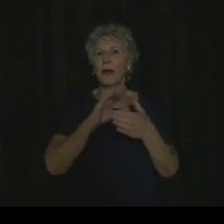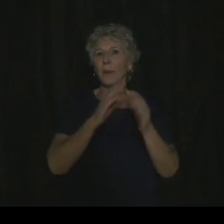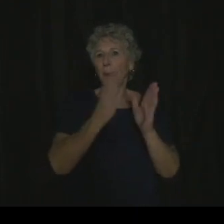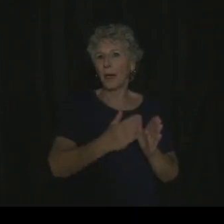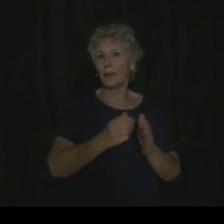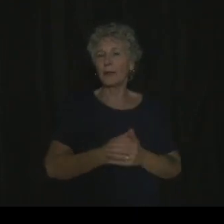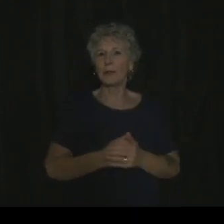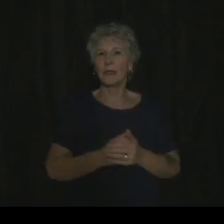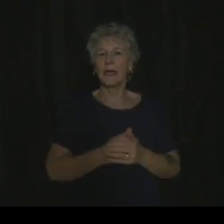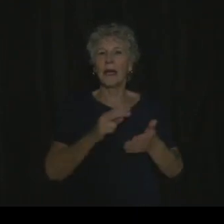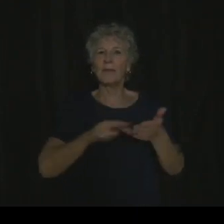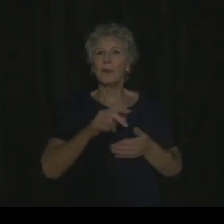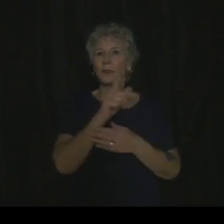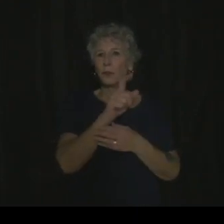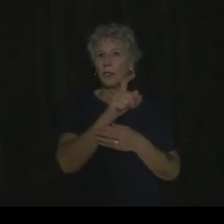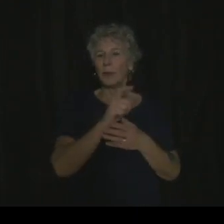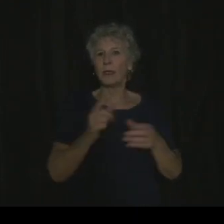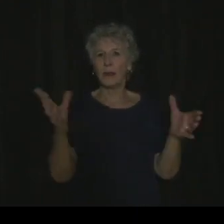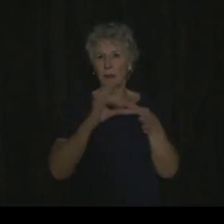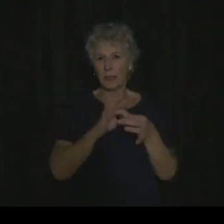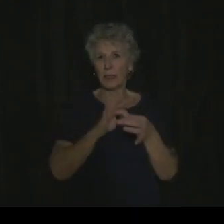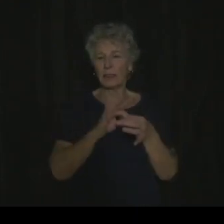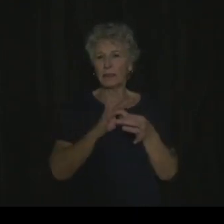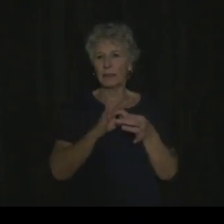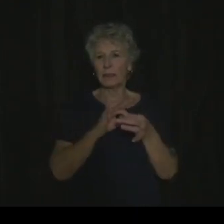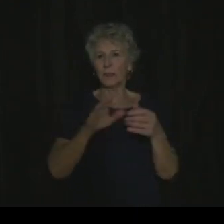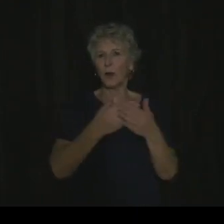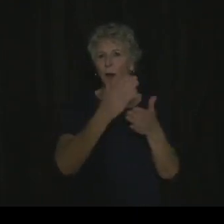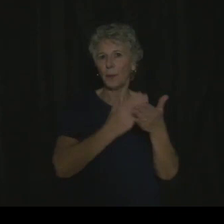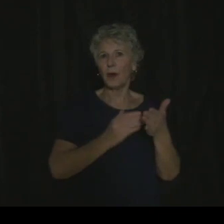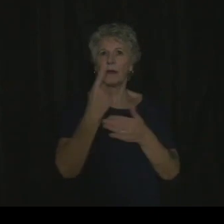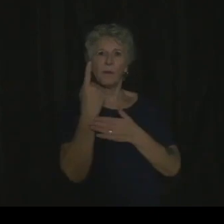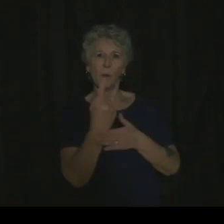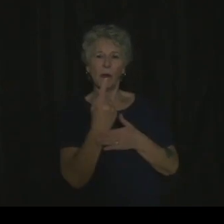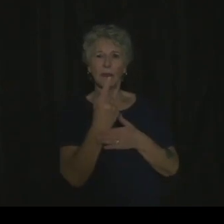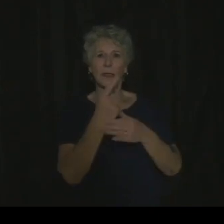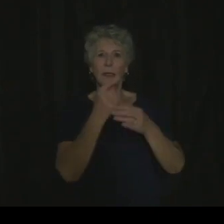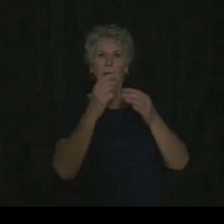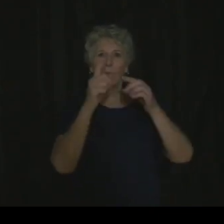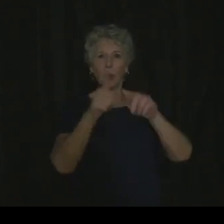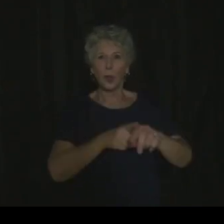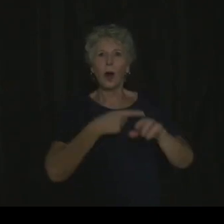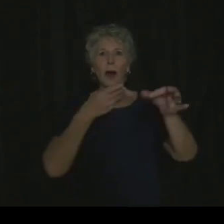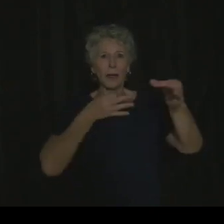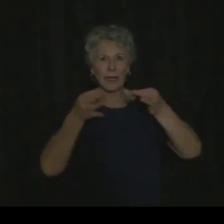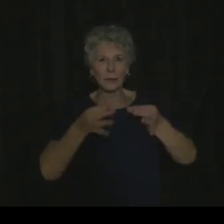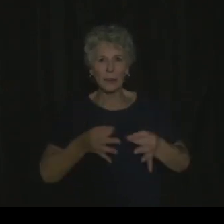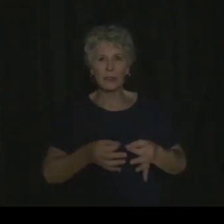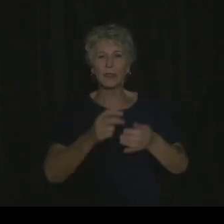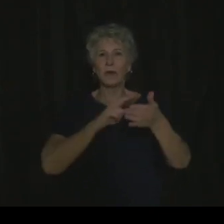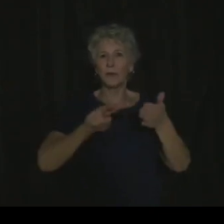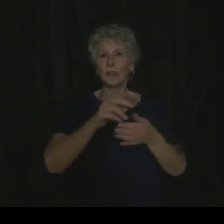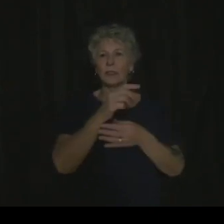it is in verse 21, the next paragraph, and they're connected. This is all part of one big explanation. And so verses